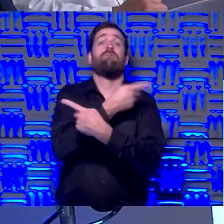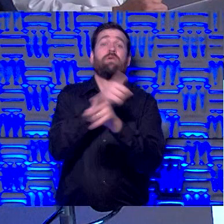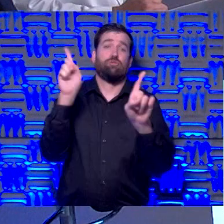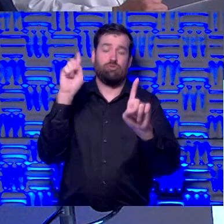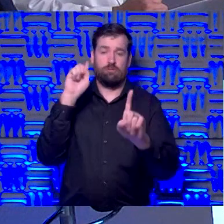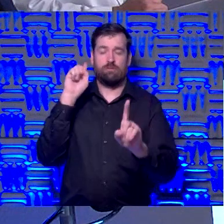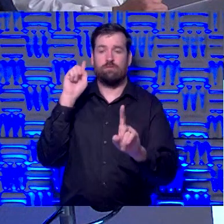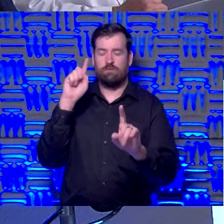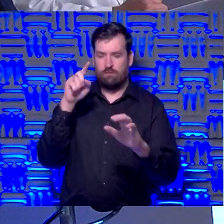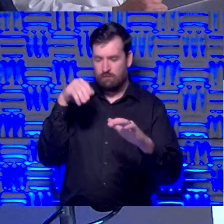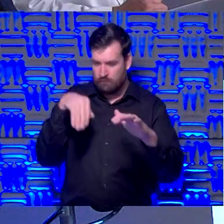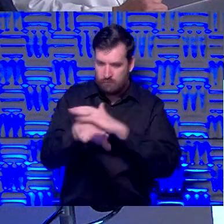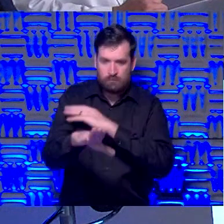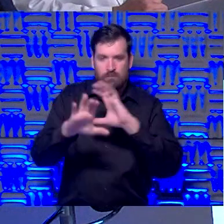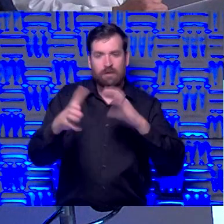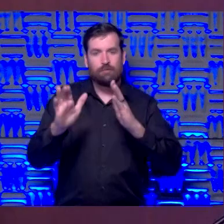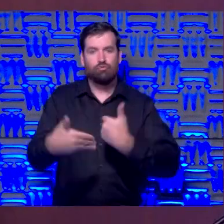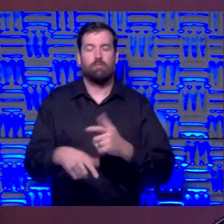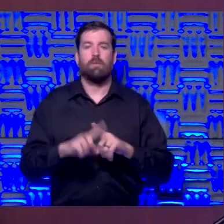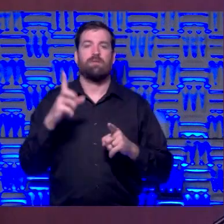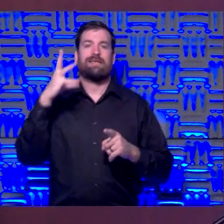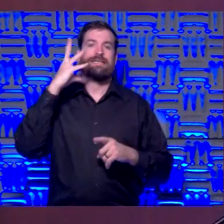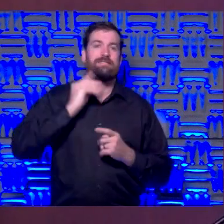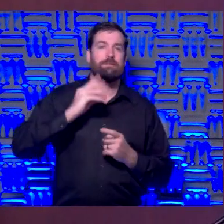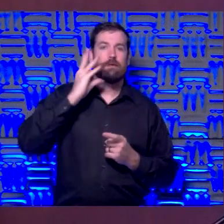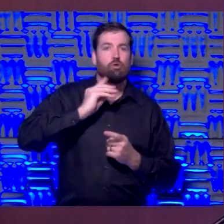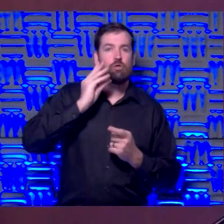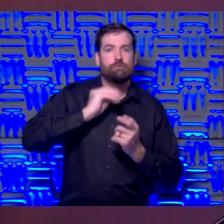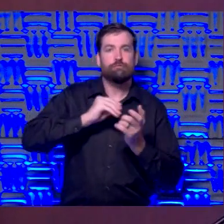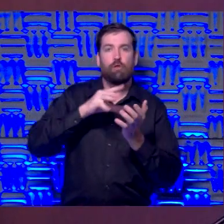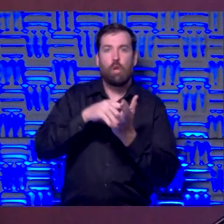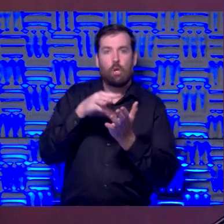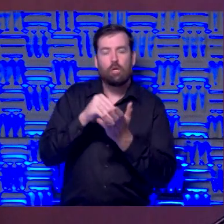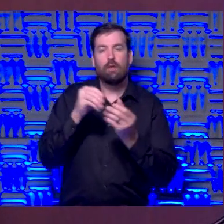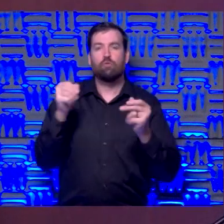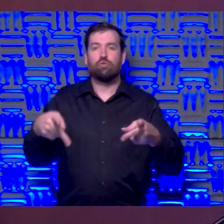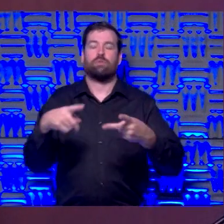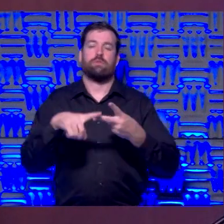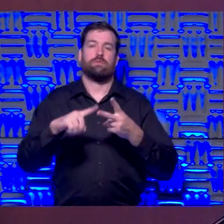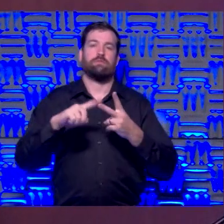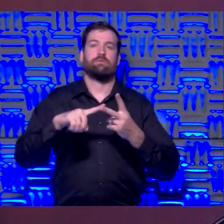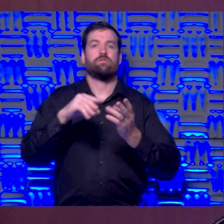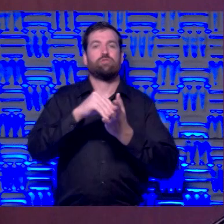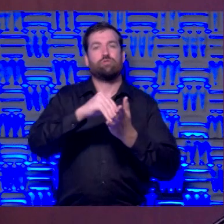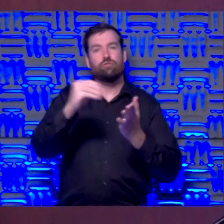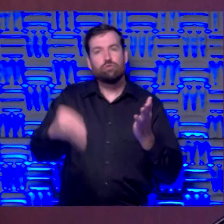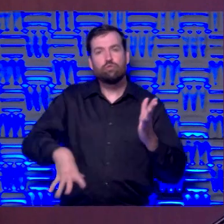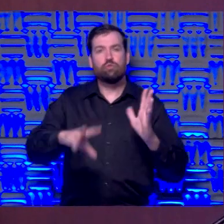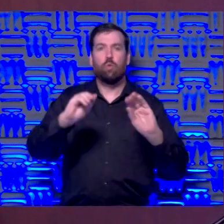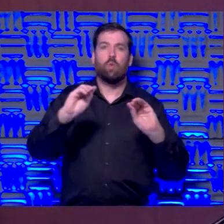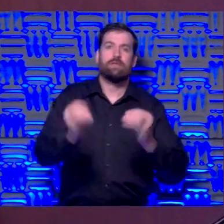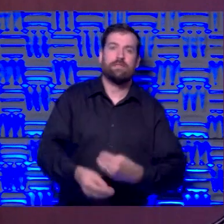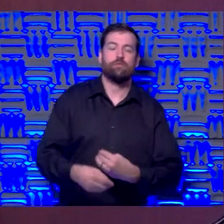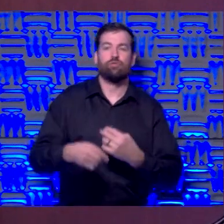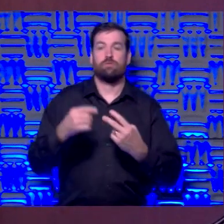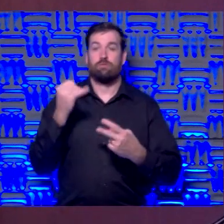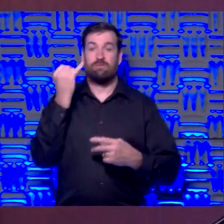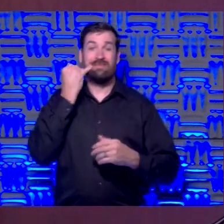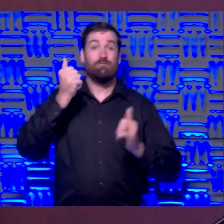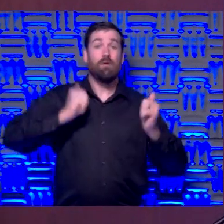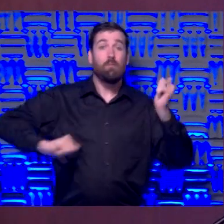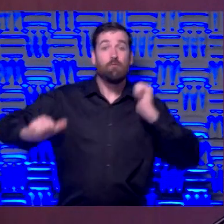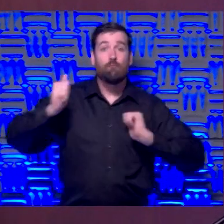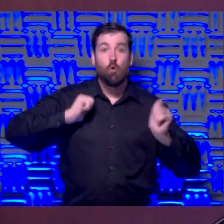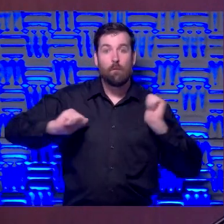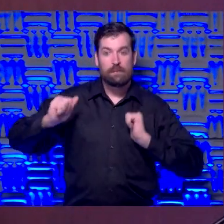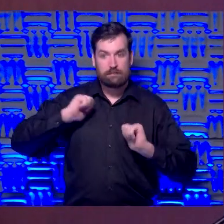classroom, but there's so many other things like their experiential learning opportunities, their student organizations, their performances if you're in the performing arts,